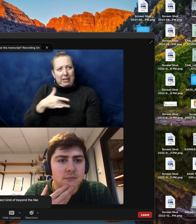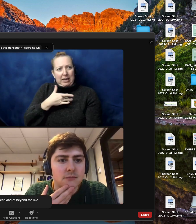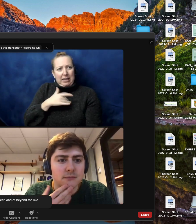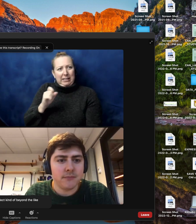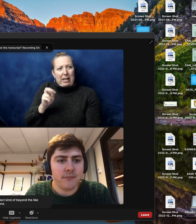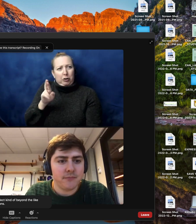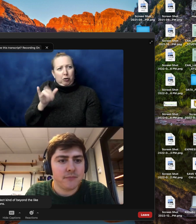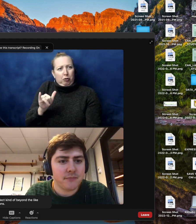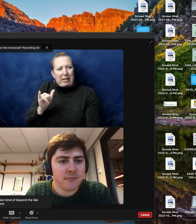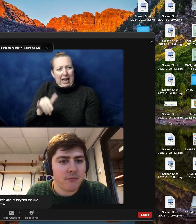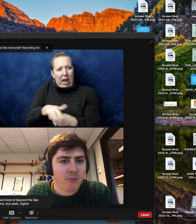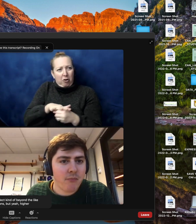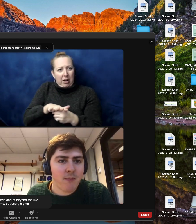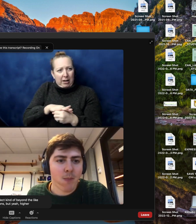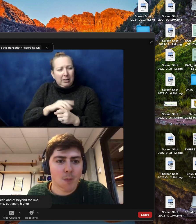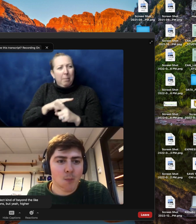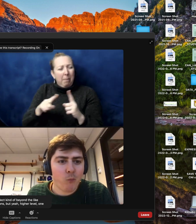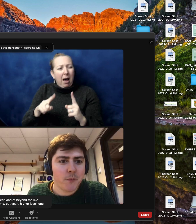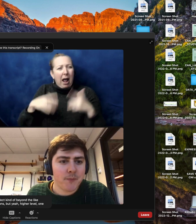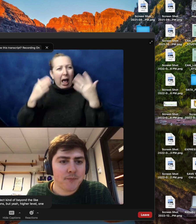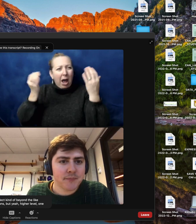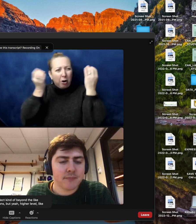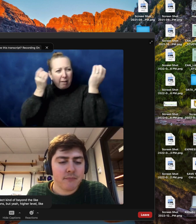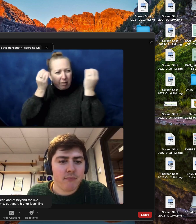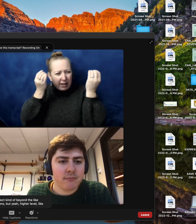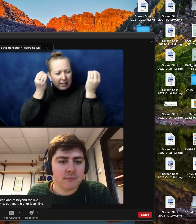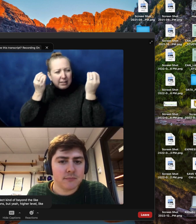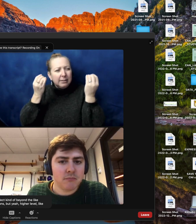regions. But yeah, higher level like